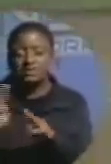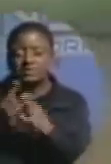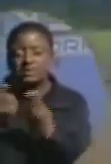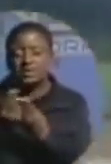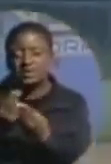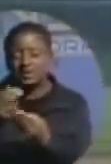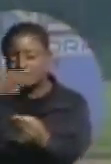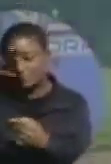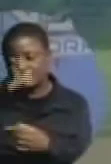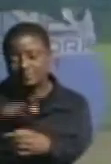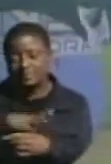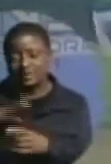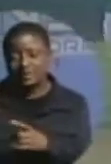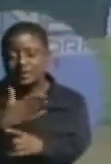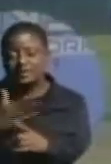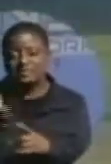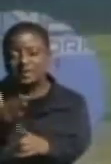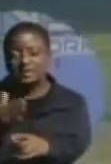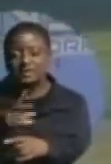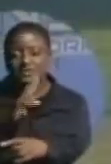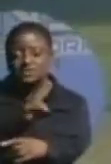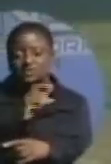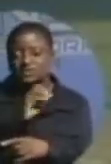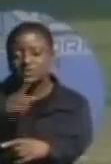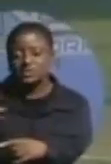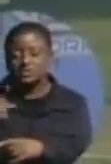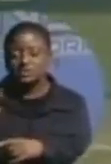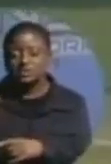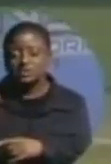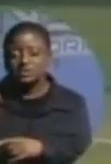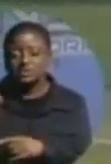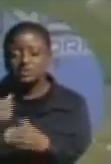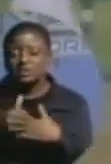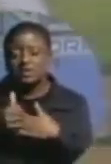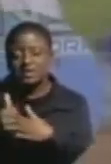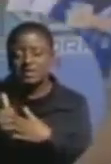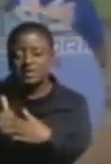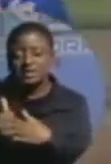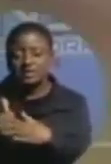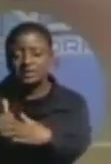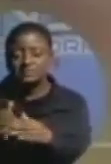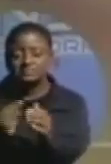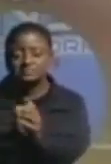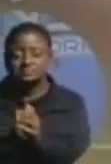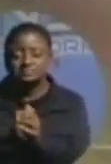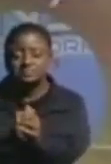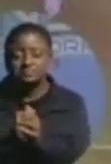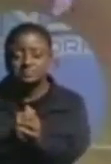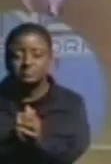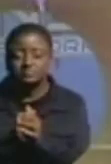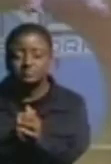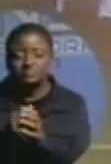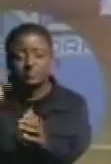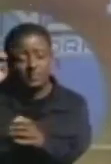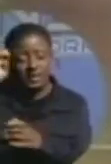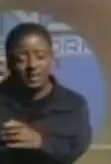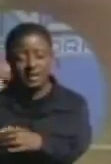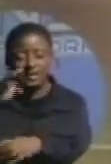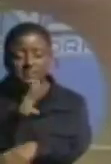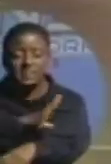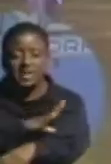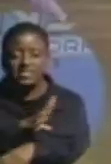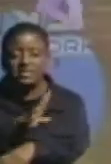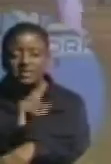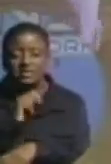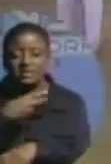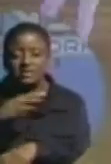5-0 victory to take a 2-0 series lead. After escaping with a 1-0 win in Game 1, Edney the Heat Bethel once again getting the